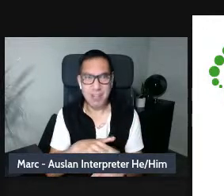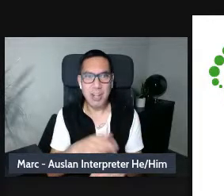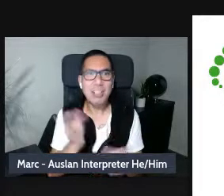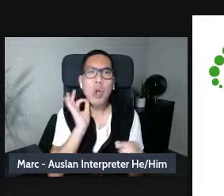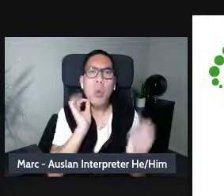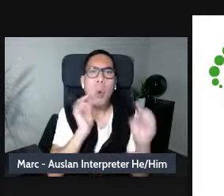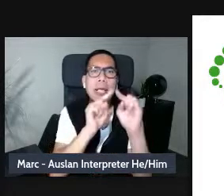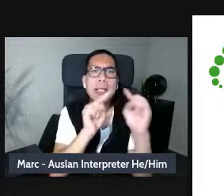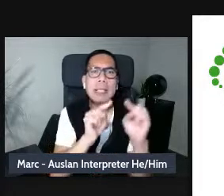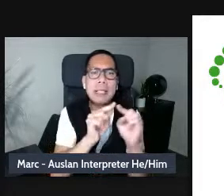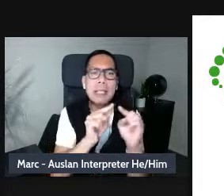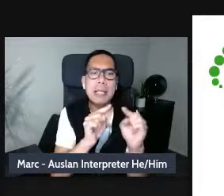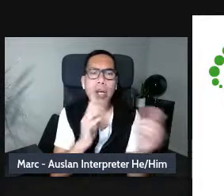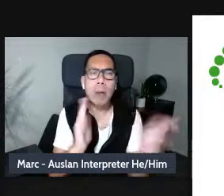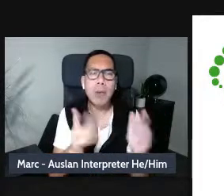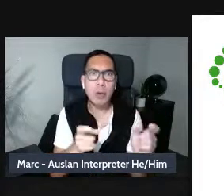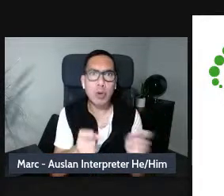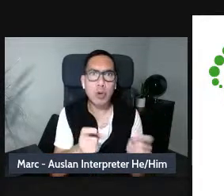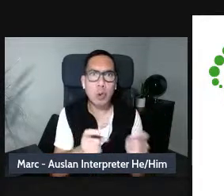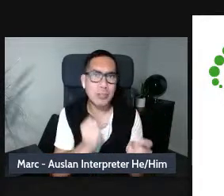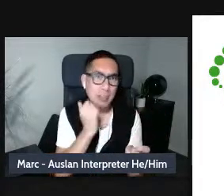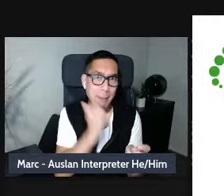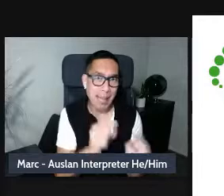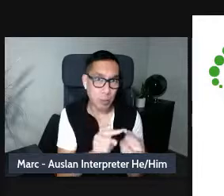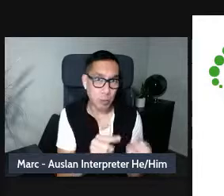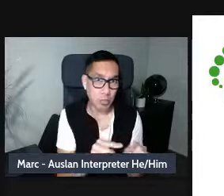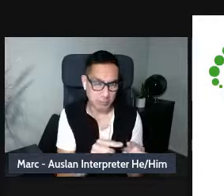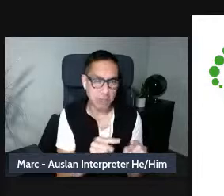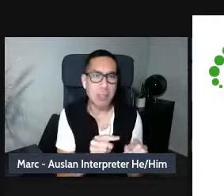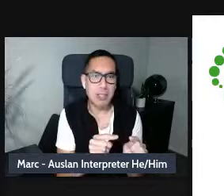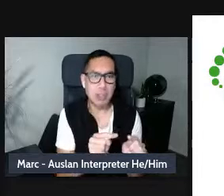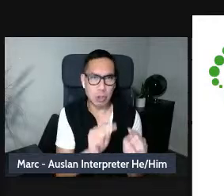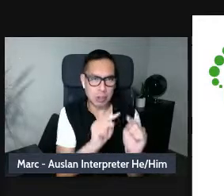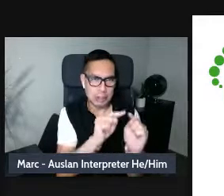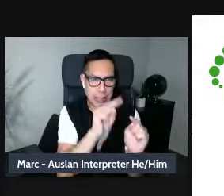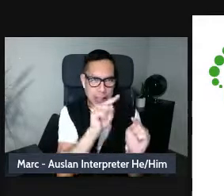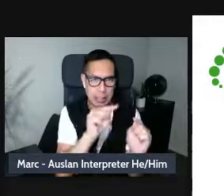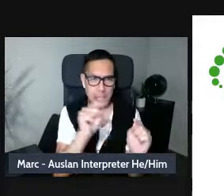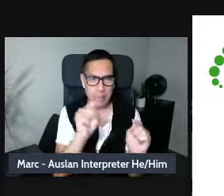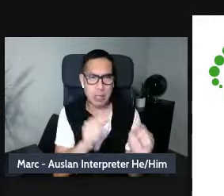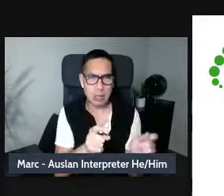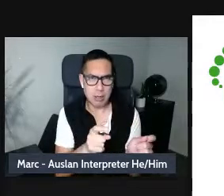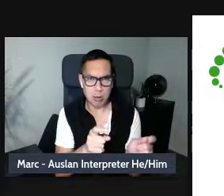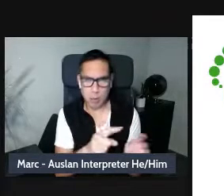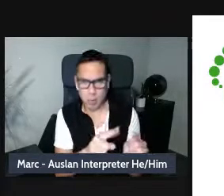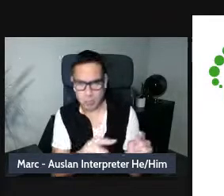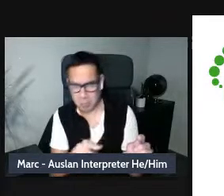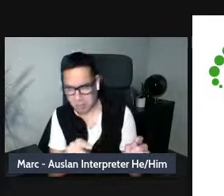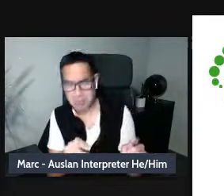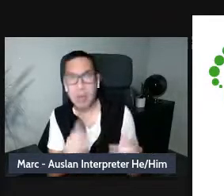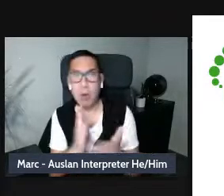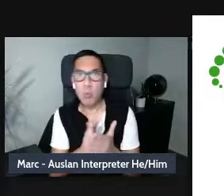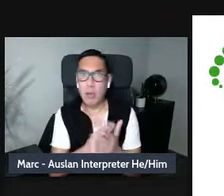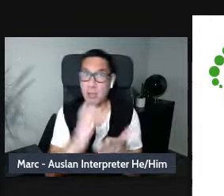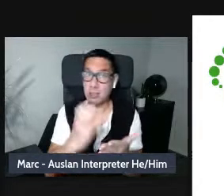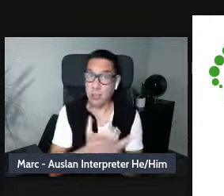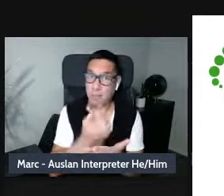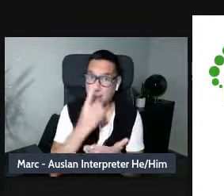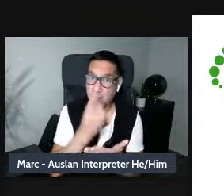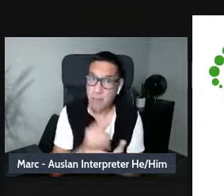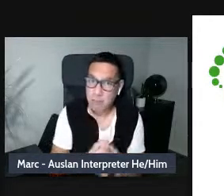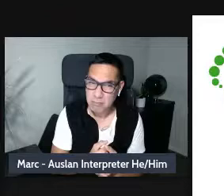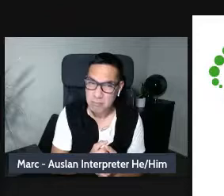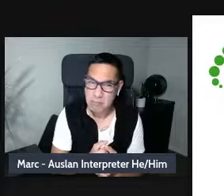to the controls, which are in the black. And really, and we can do this safely. So we can do this without